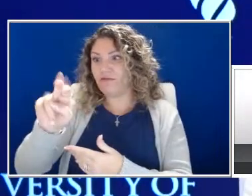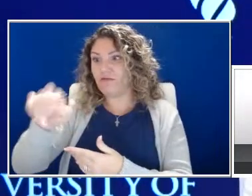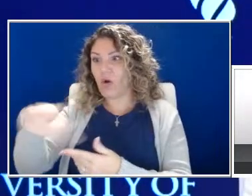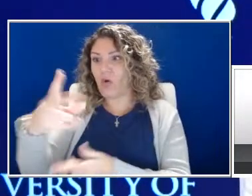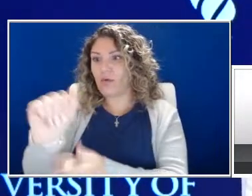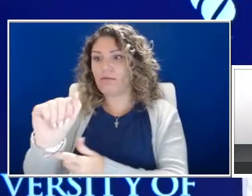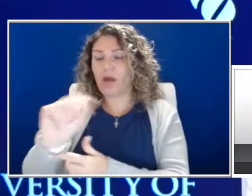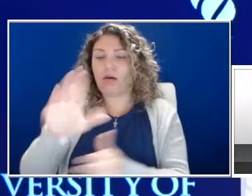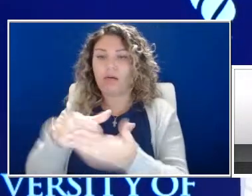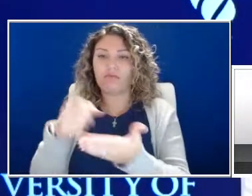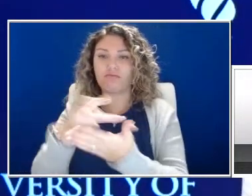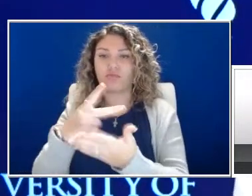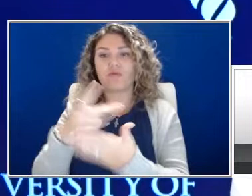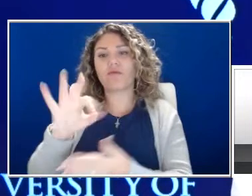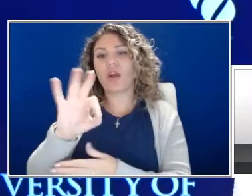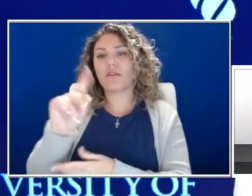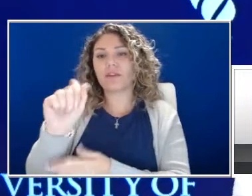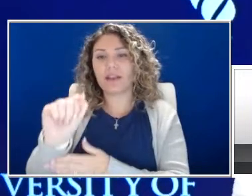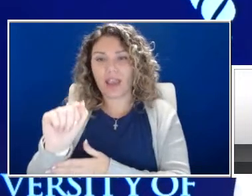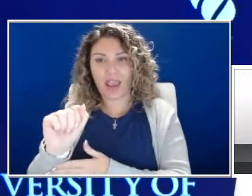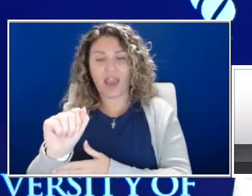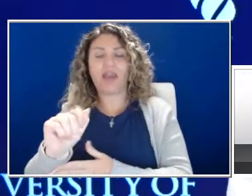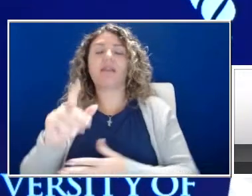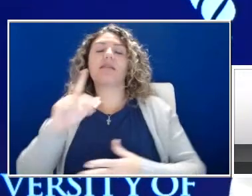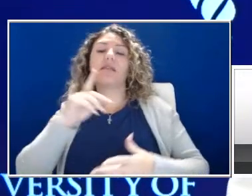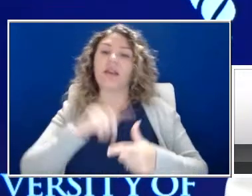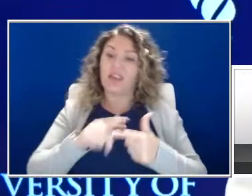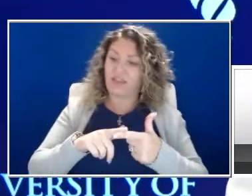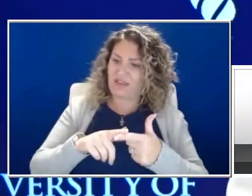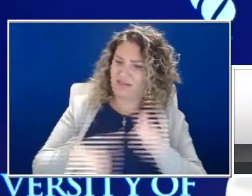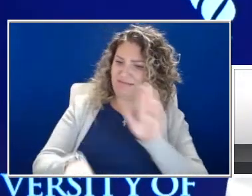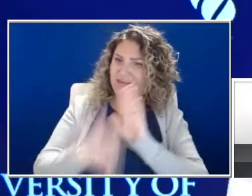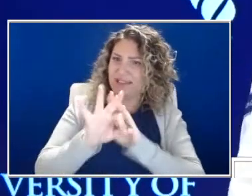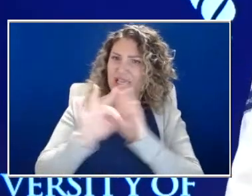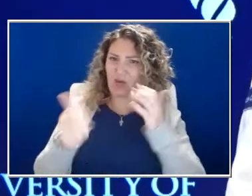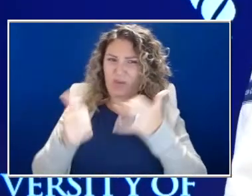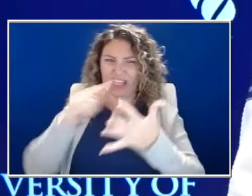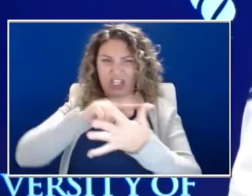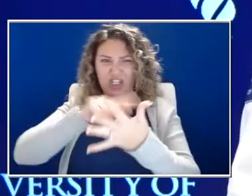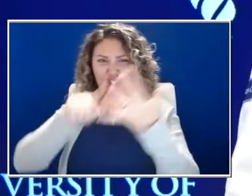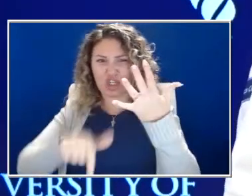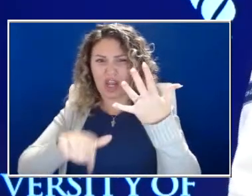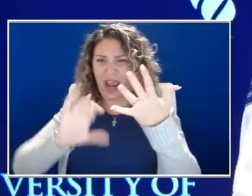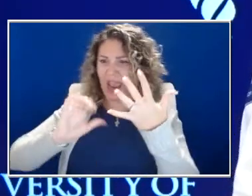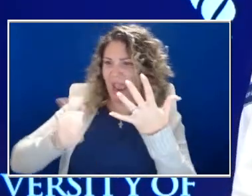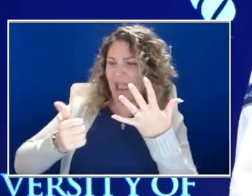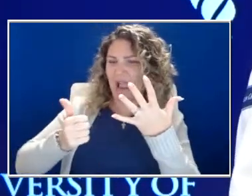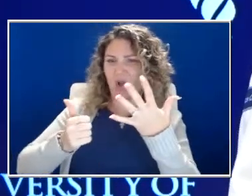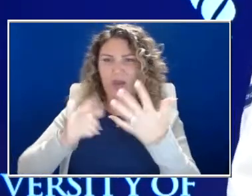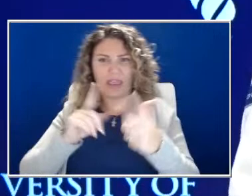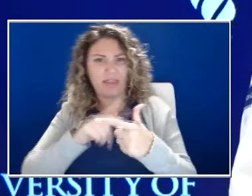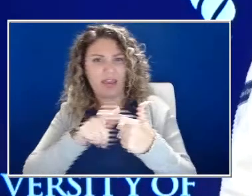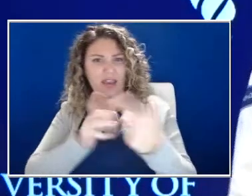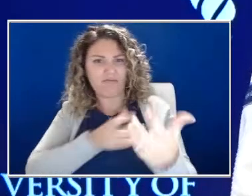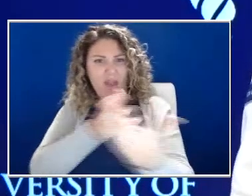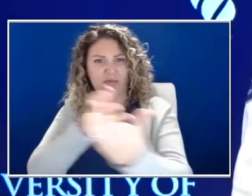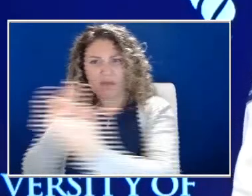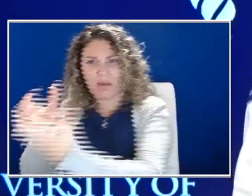mentioned earlier. And then choosing which construct, what do we use and how do we use it and for whom? For the most part, it's a practical issue.